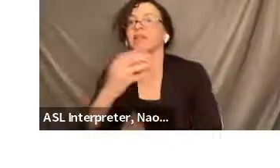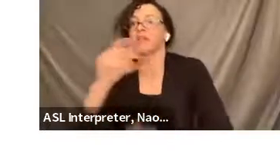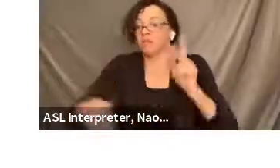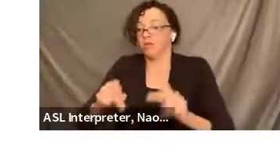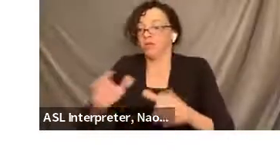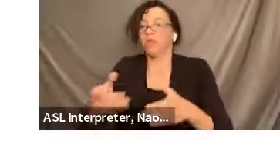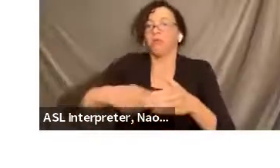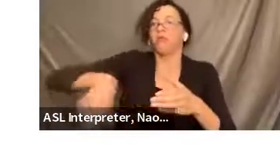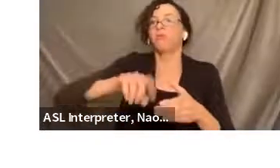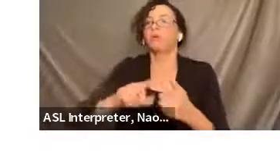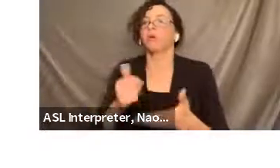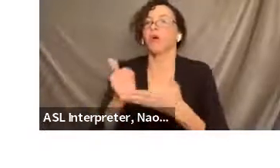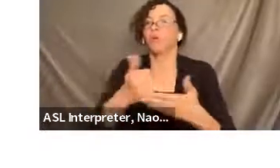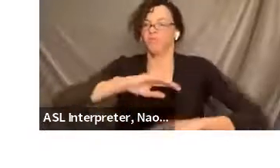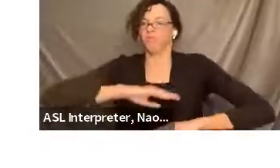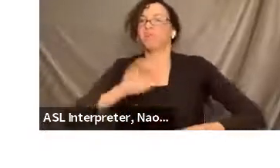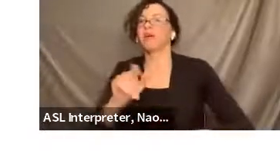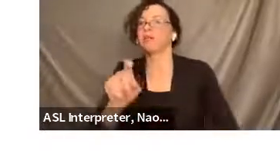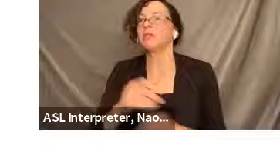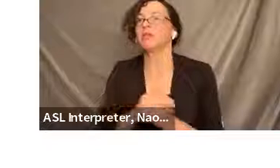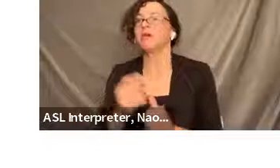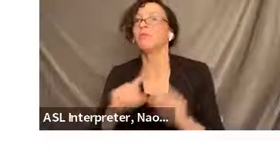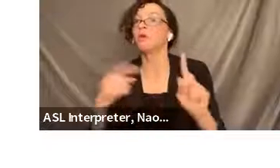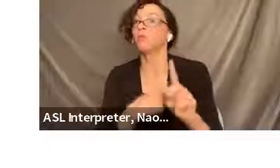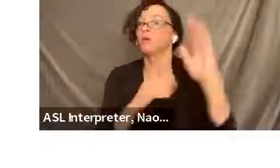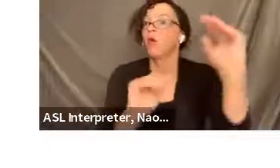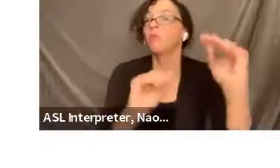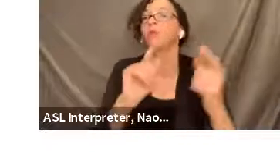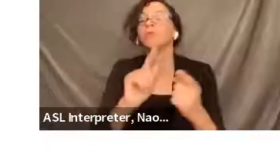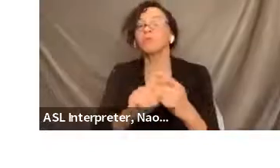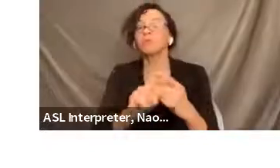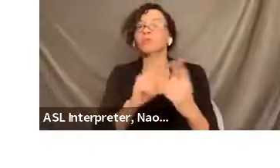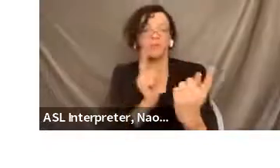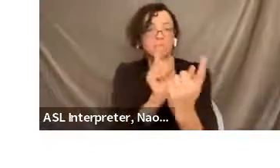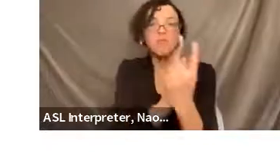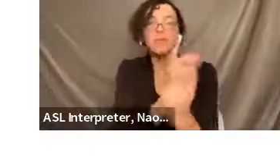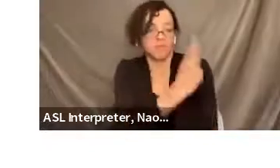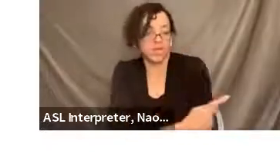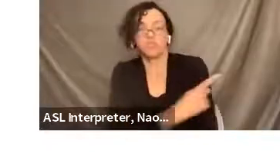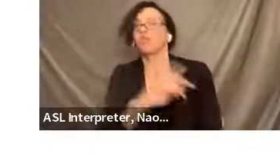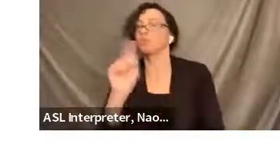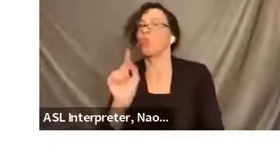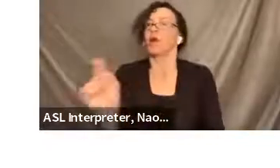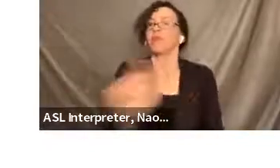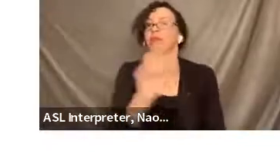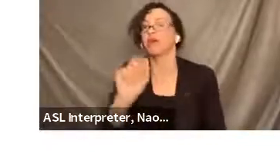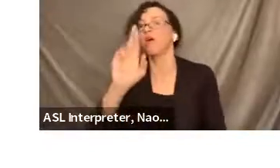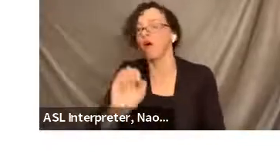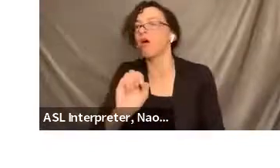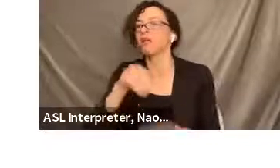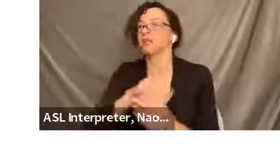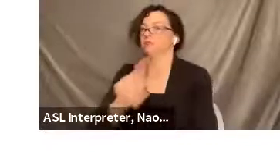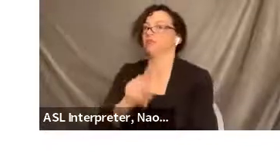to meet patients where they are, ideally, and provide them the resources and the care that they need without transporting